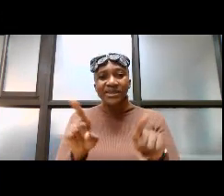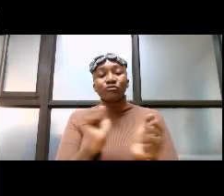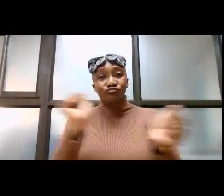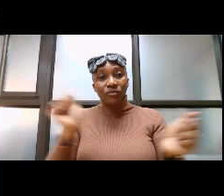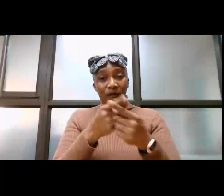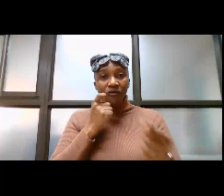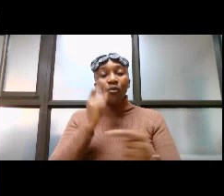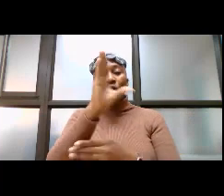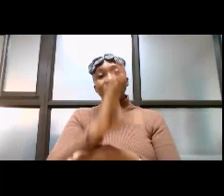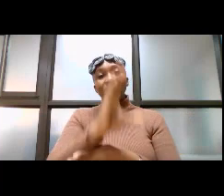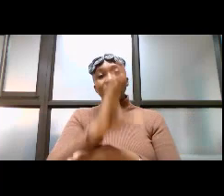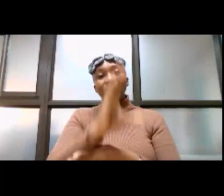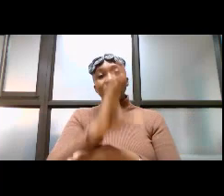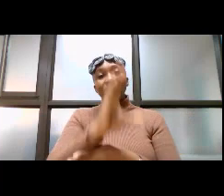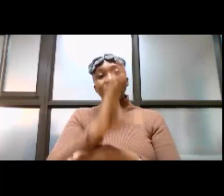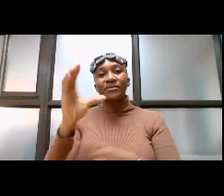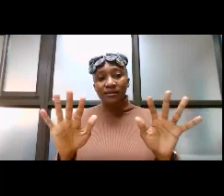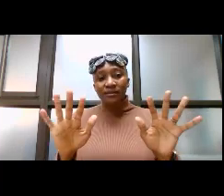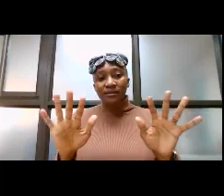a real thing.